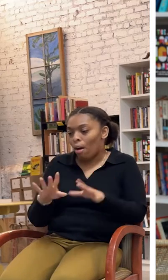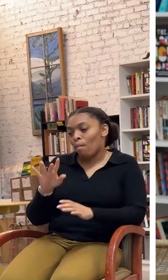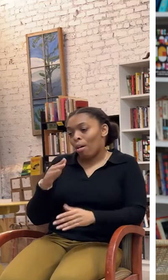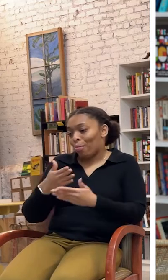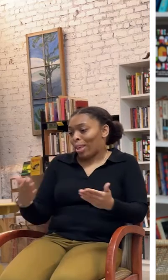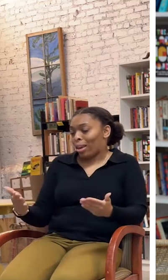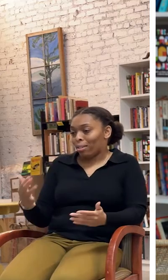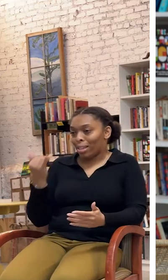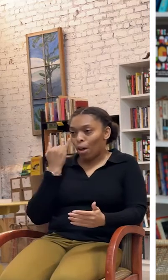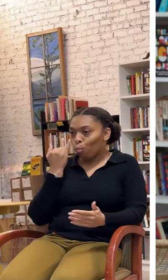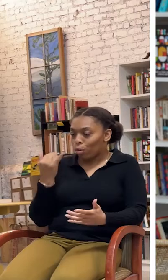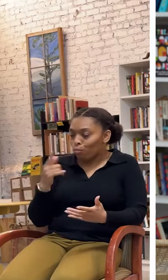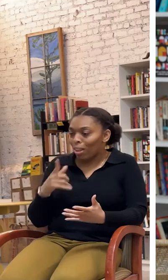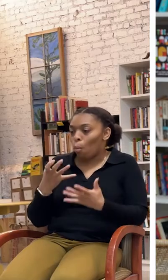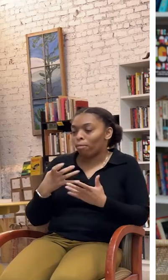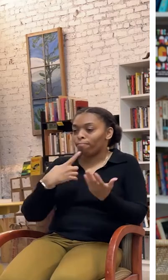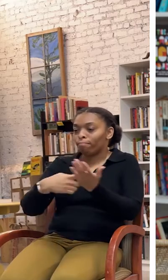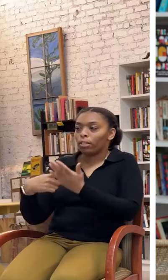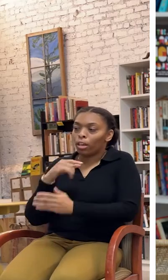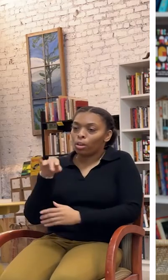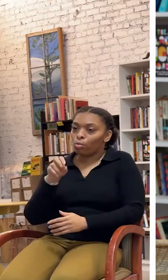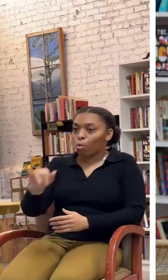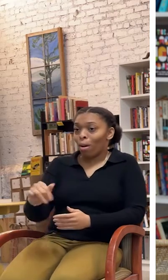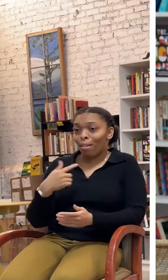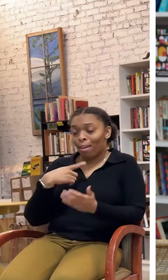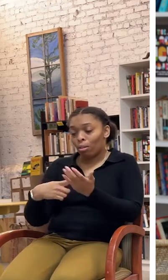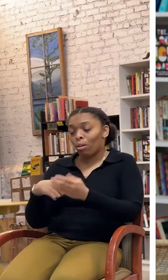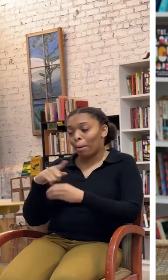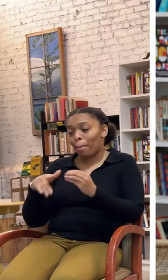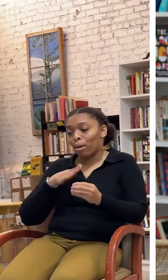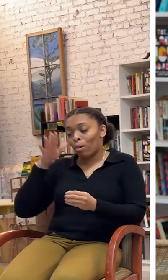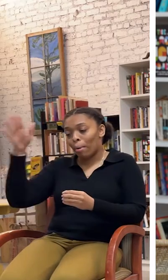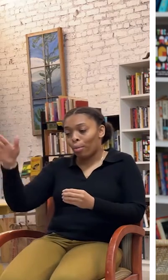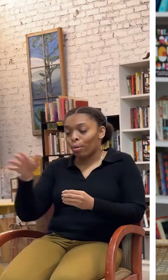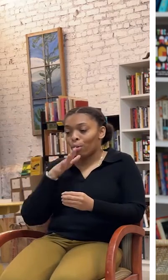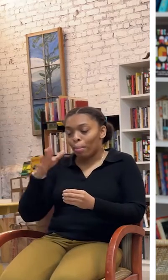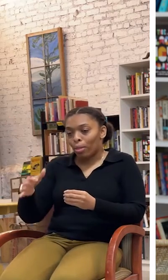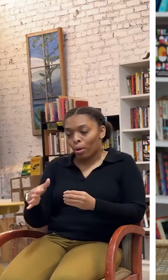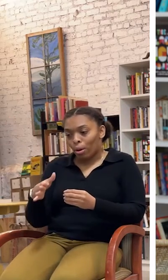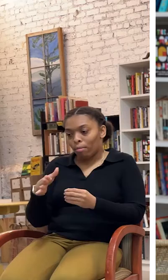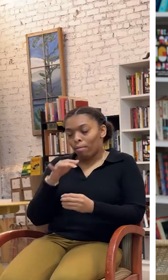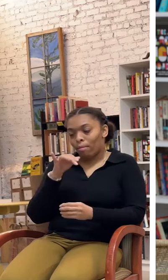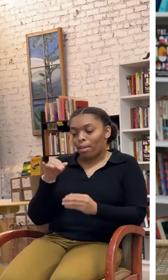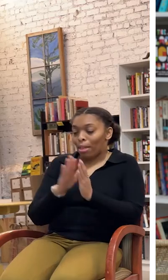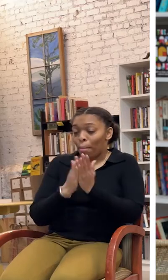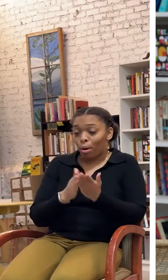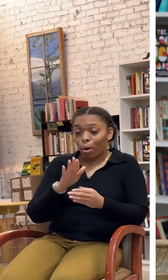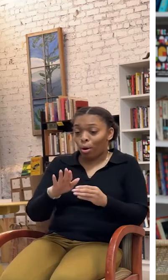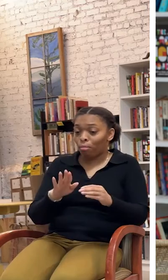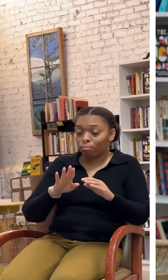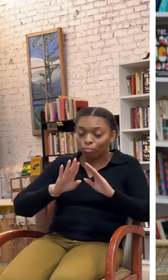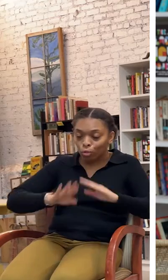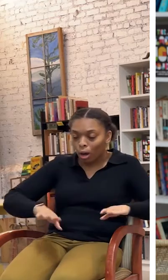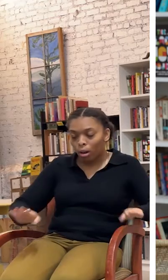we're being serious about joy. Because, and I talk about her in the book, that her story is full of joy, and that her childhood is full